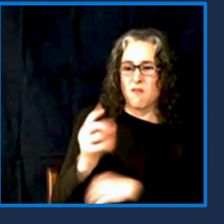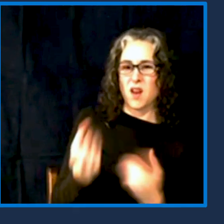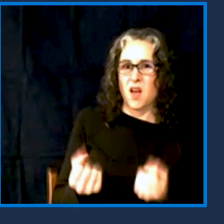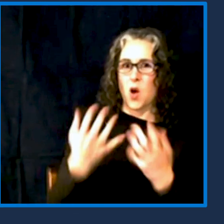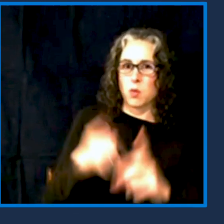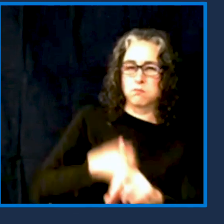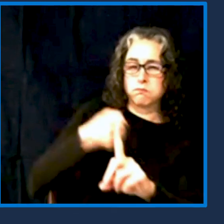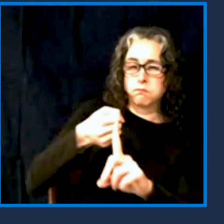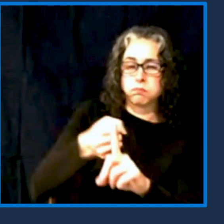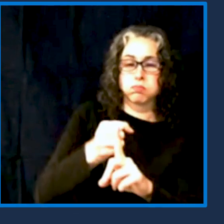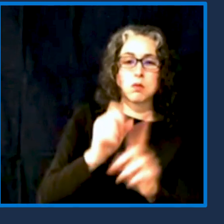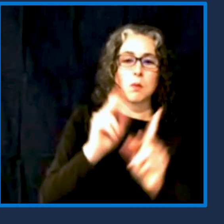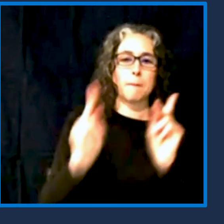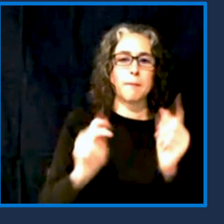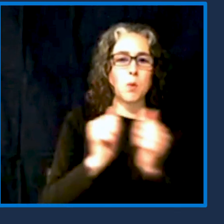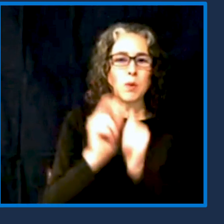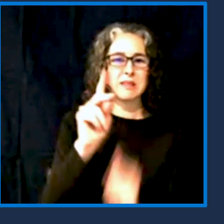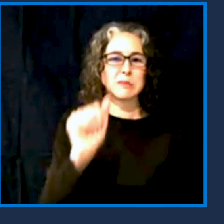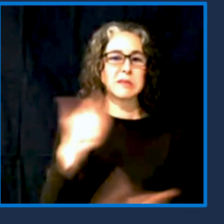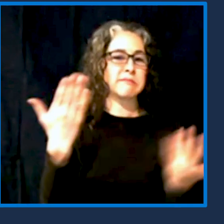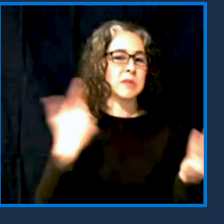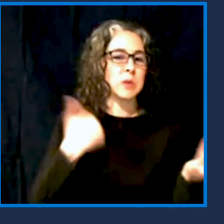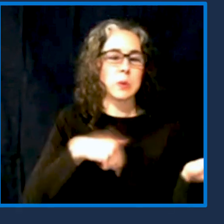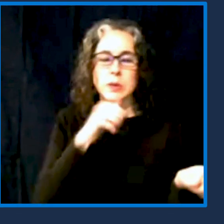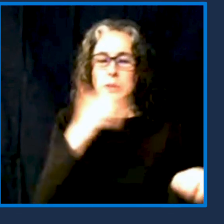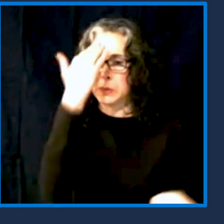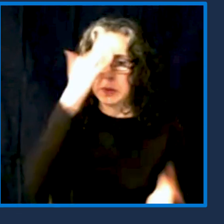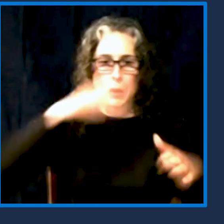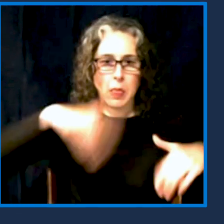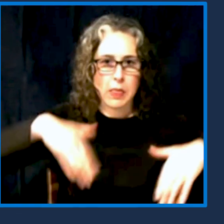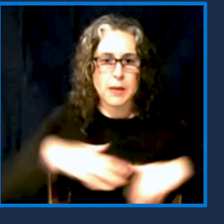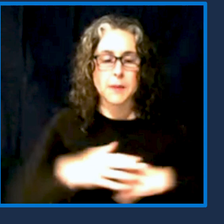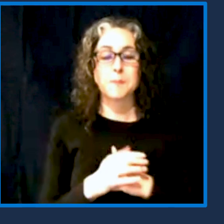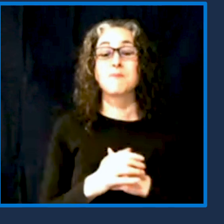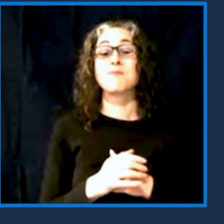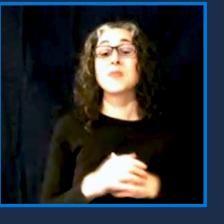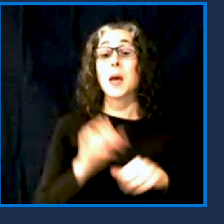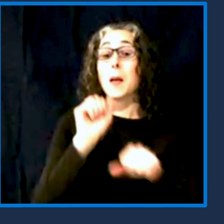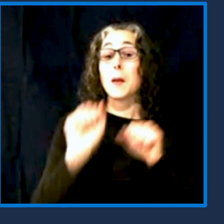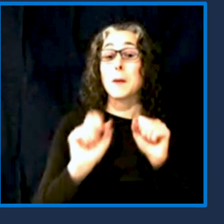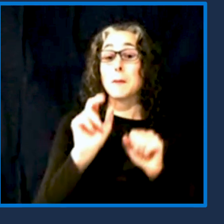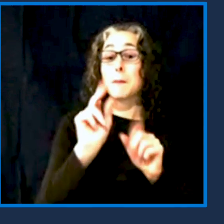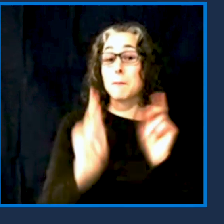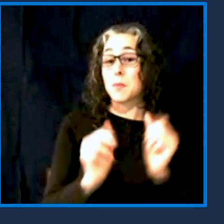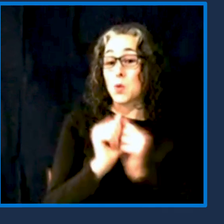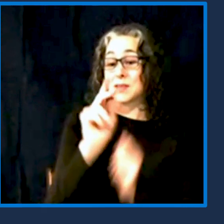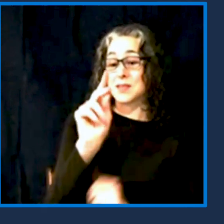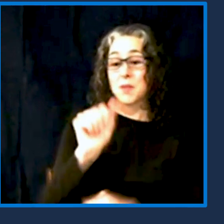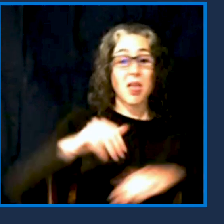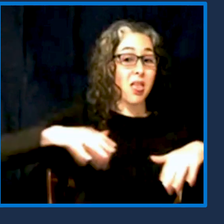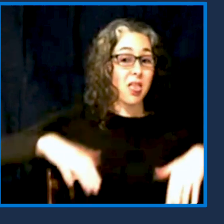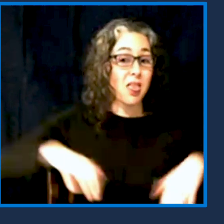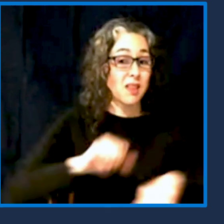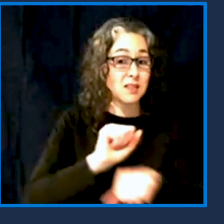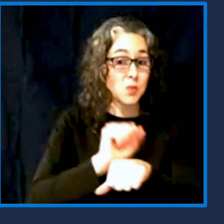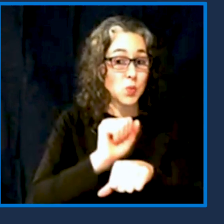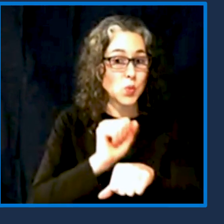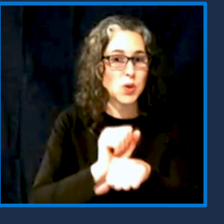disability community. Same thing goes for the unemployment rate for people with disabilities, which is more than twice the